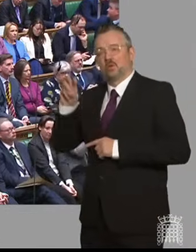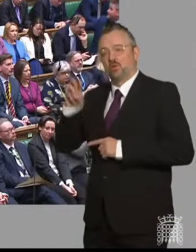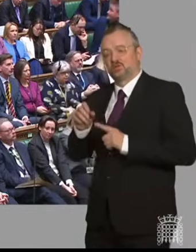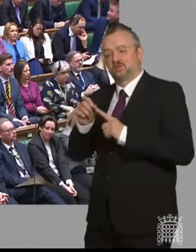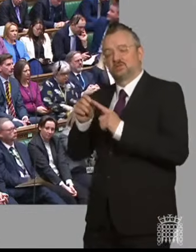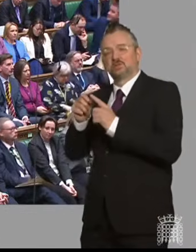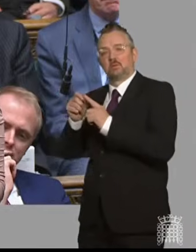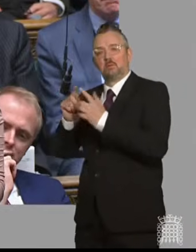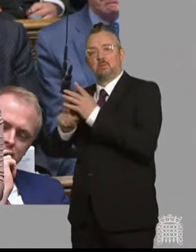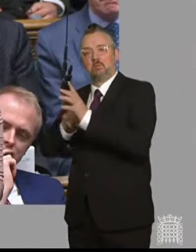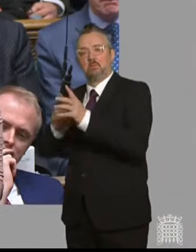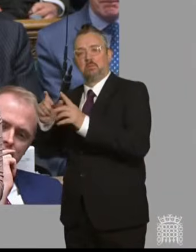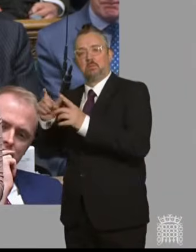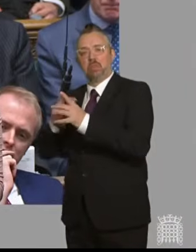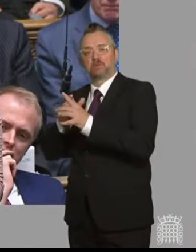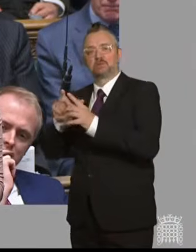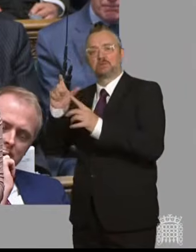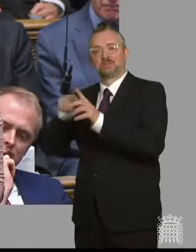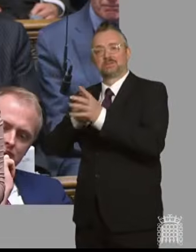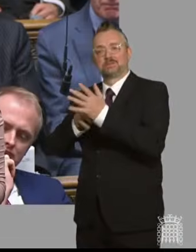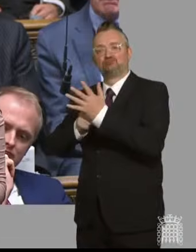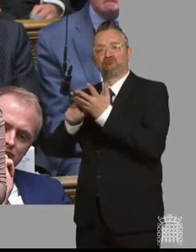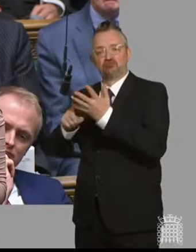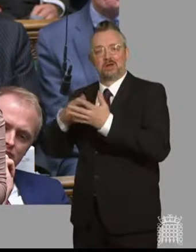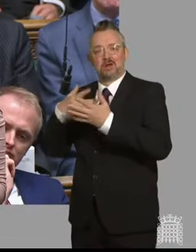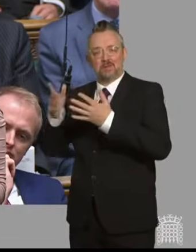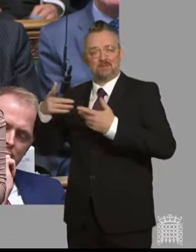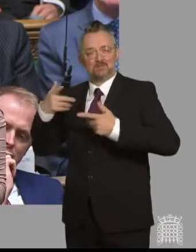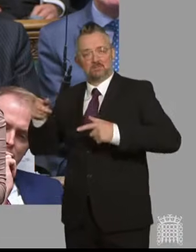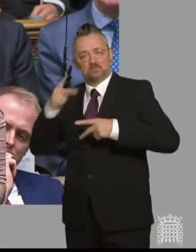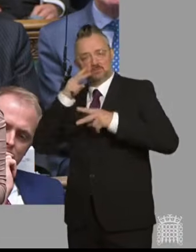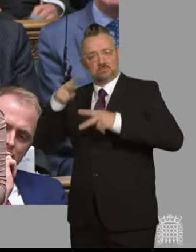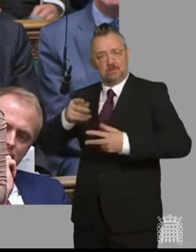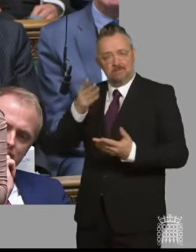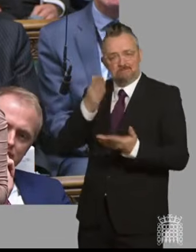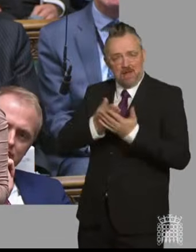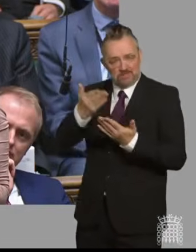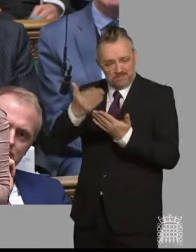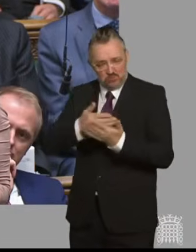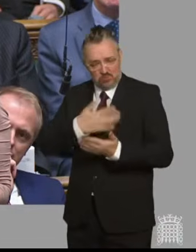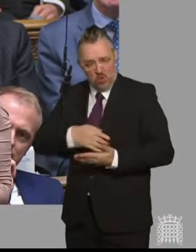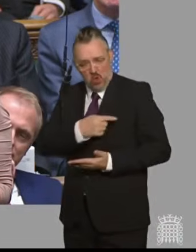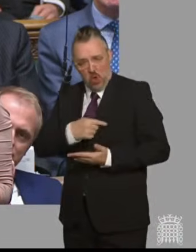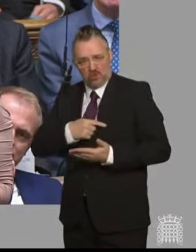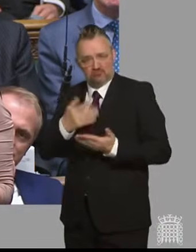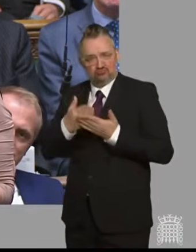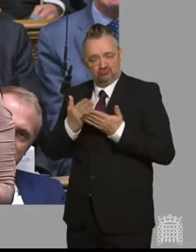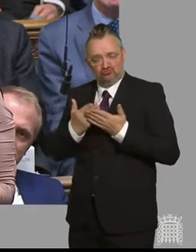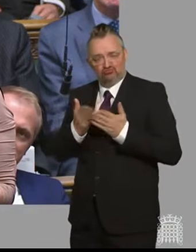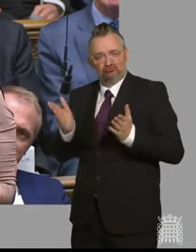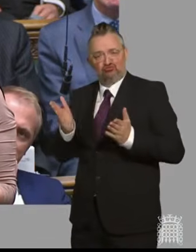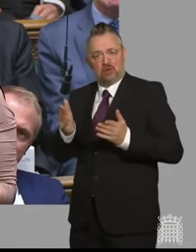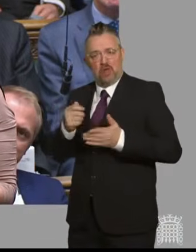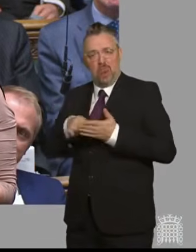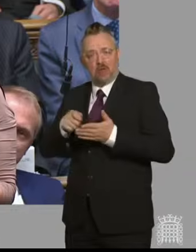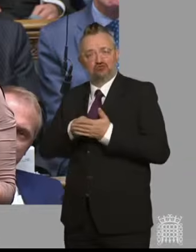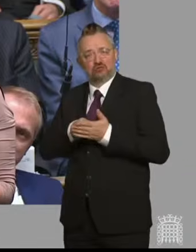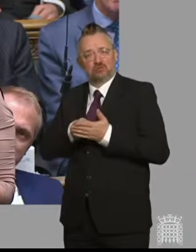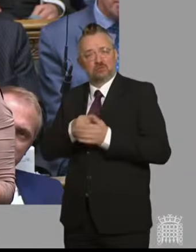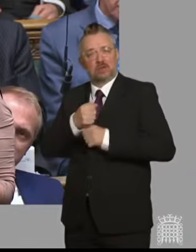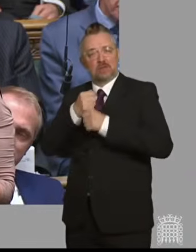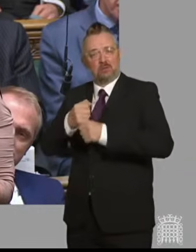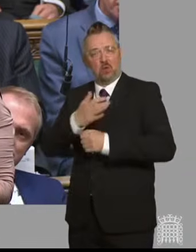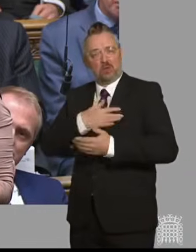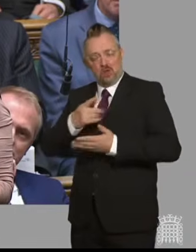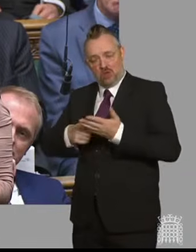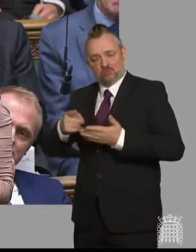One of full facts 4 asks is to renounce deceptive campaigning tactics. there is